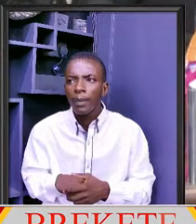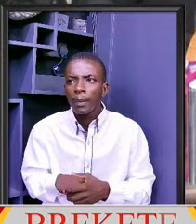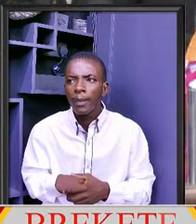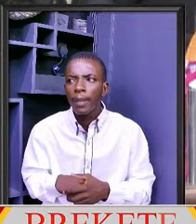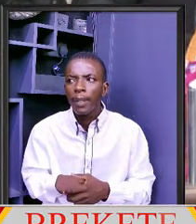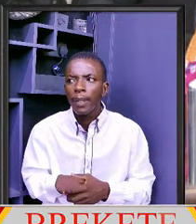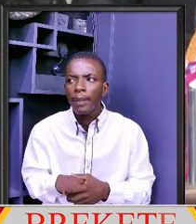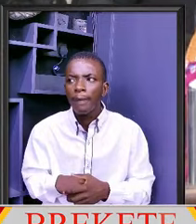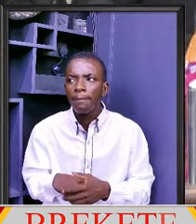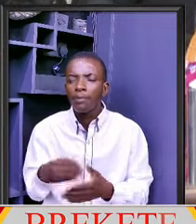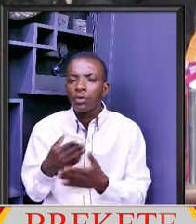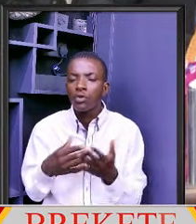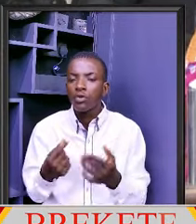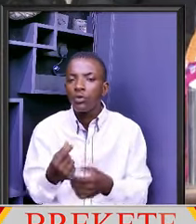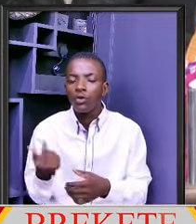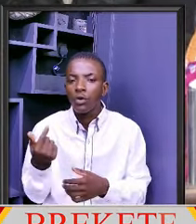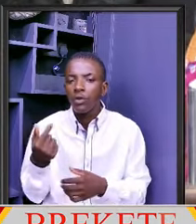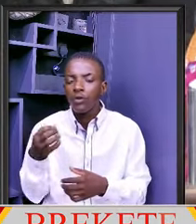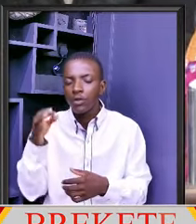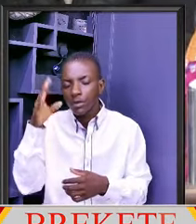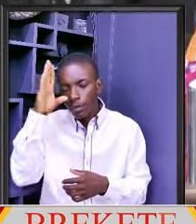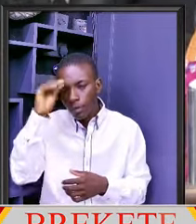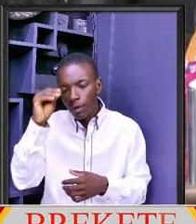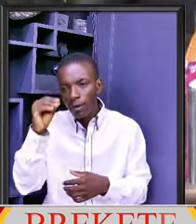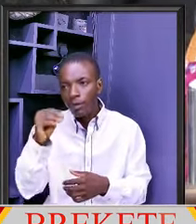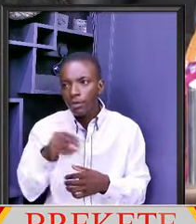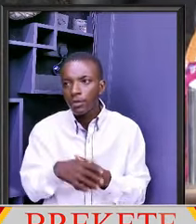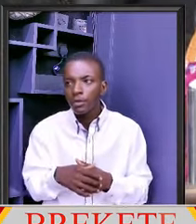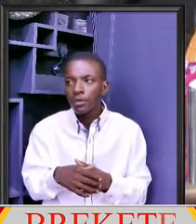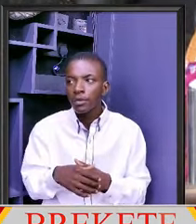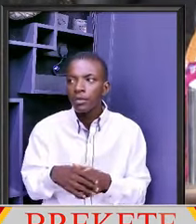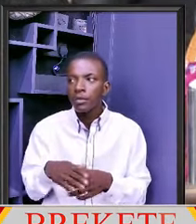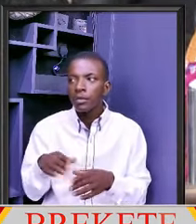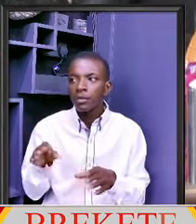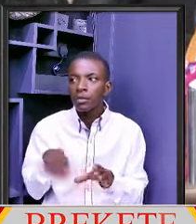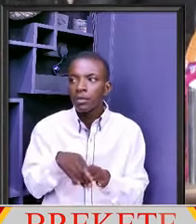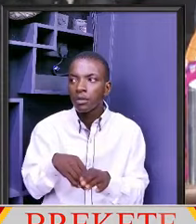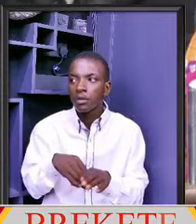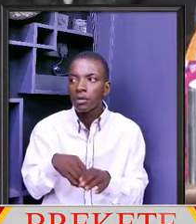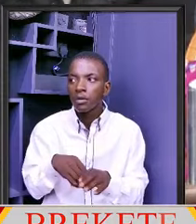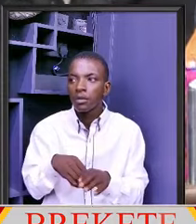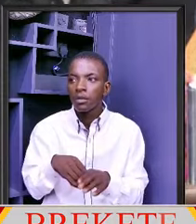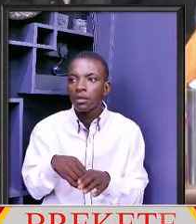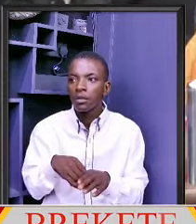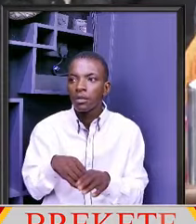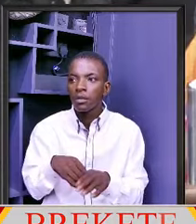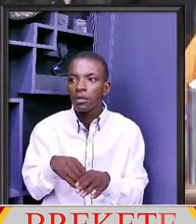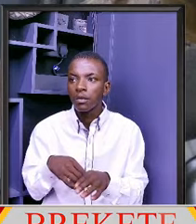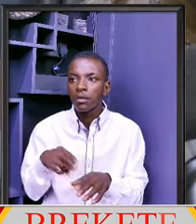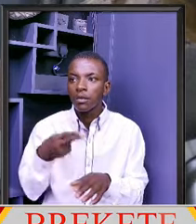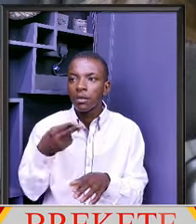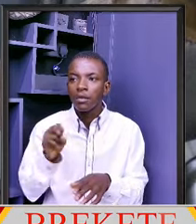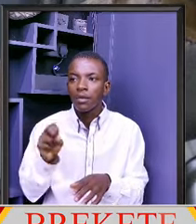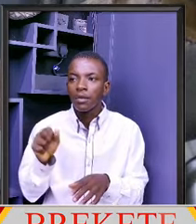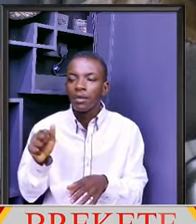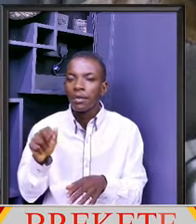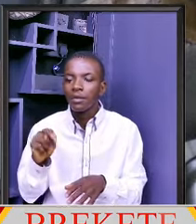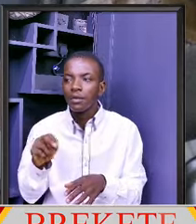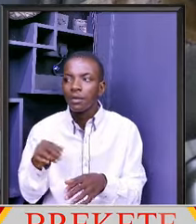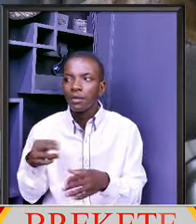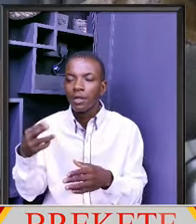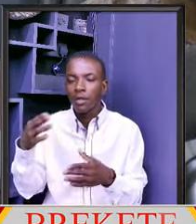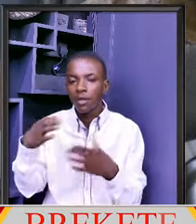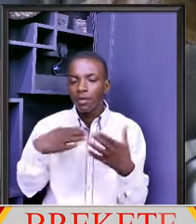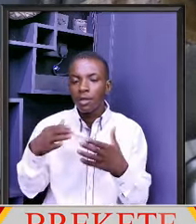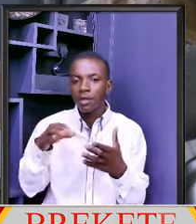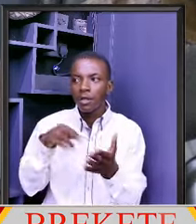And then some four of his men. Including Hassan. Including, because I'm coming to Hassan issue too. Because the case he